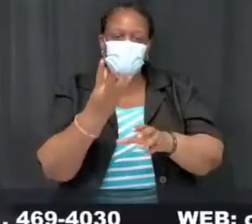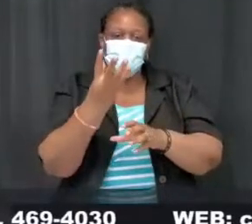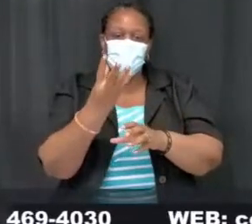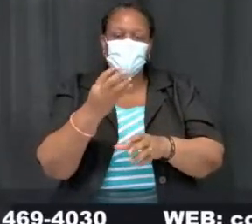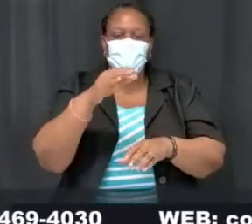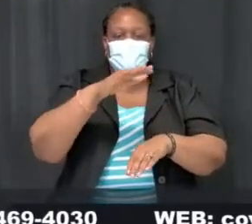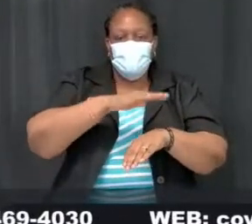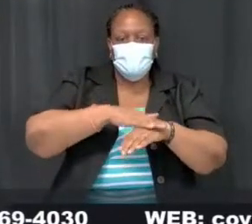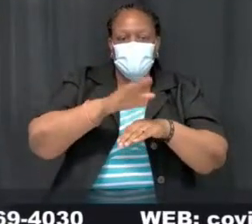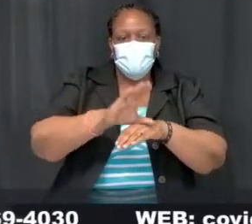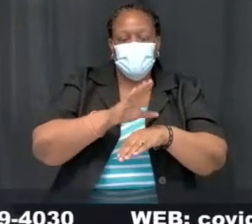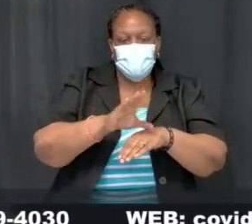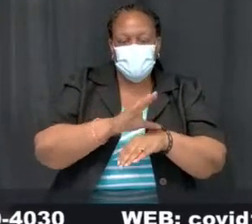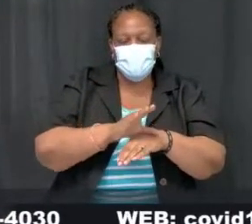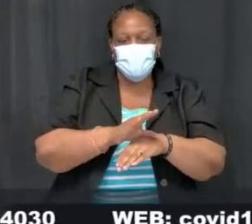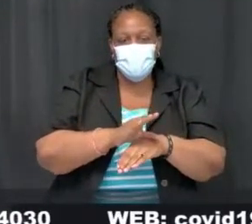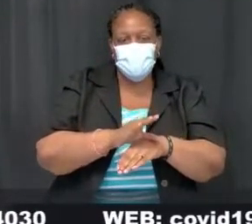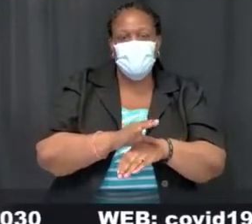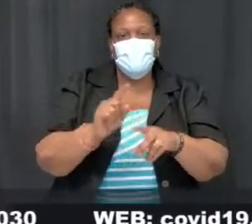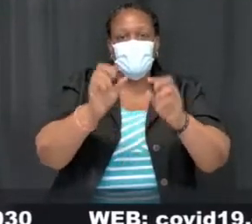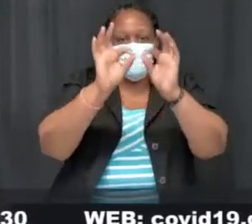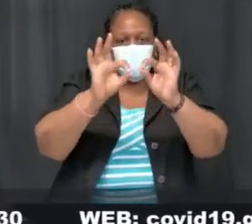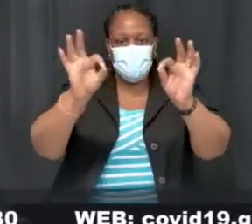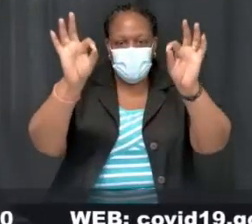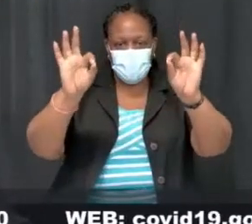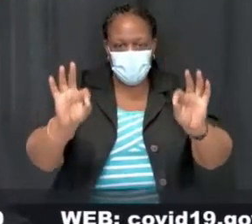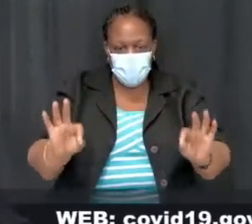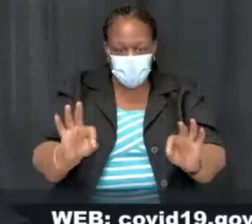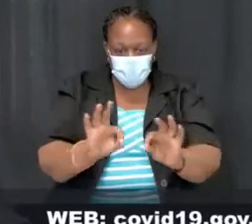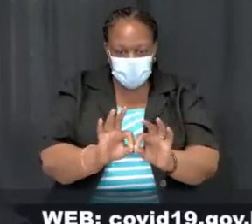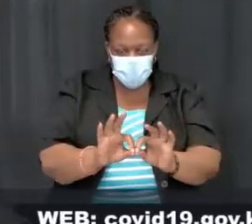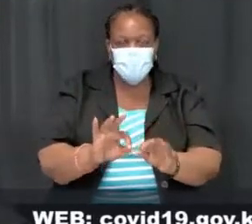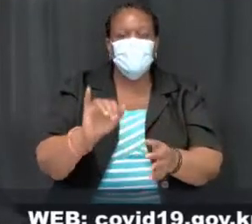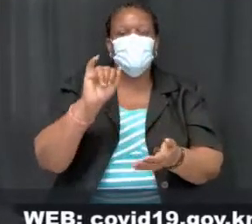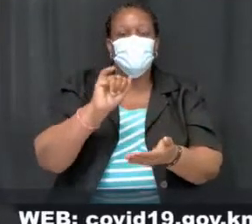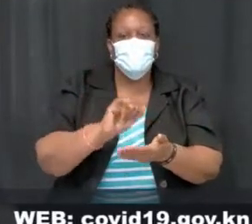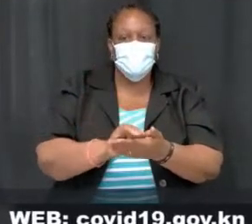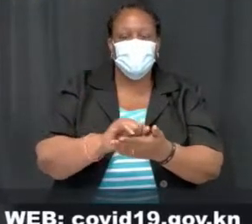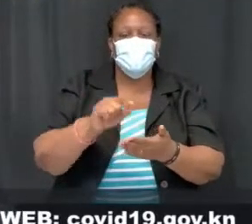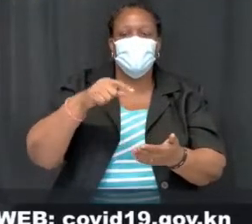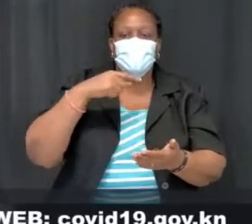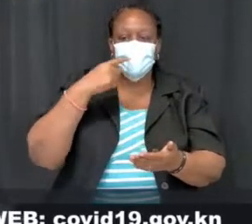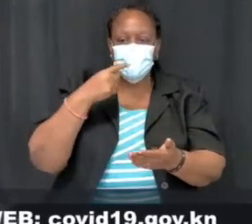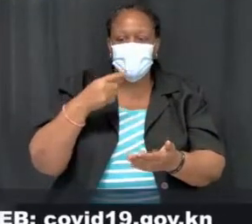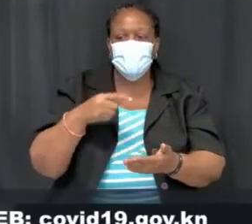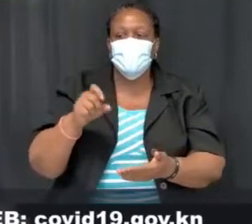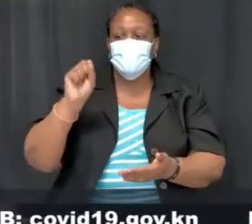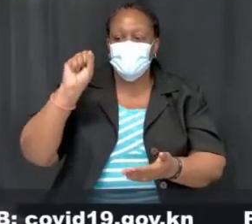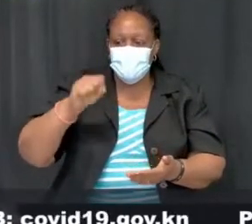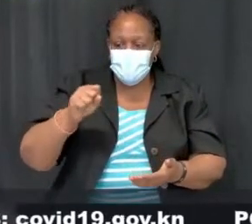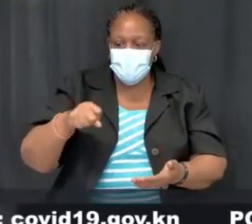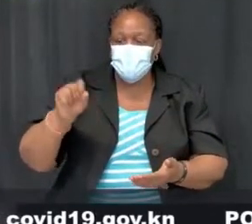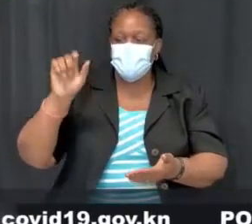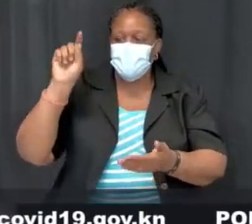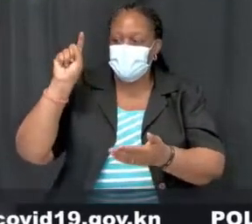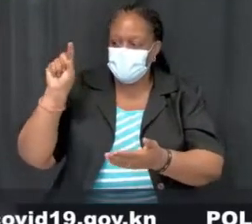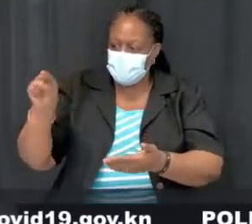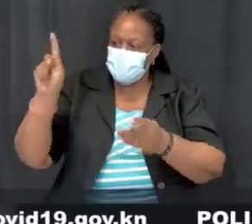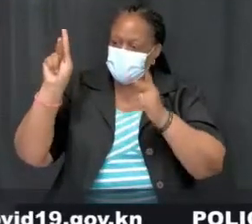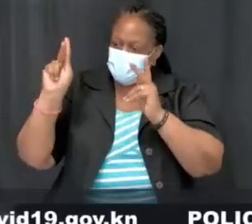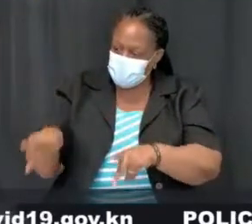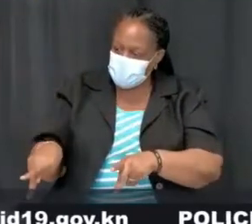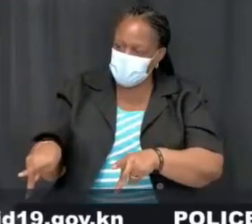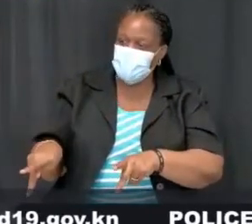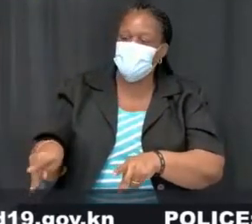the Federation of St. Kitts and Nevis. That is what is going to be used to cross-reference the